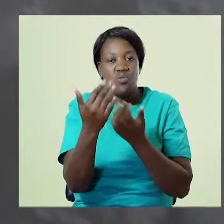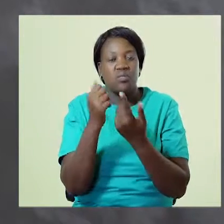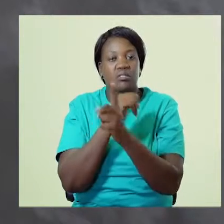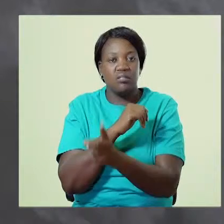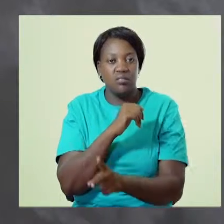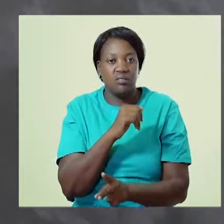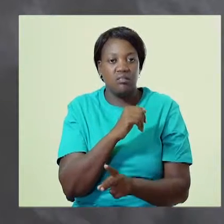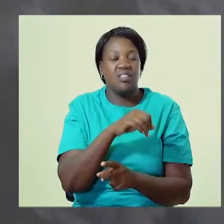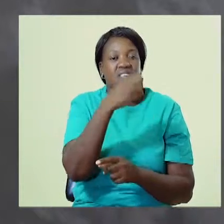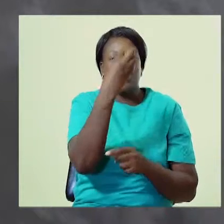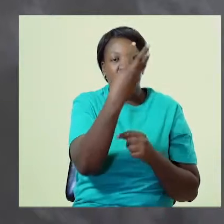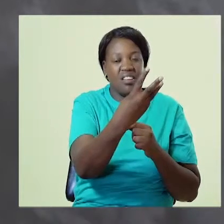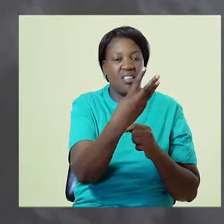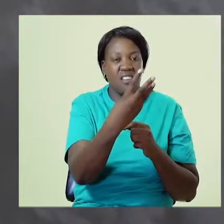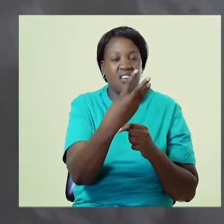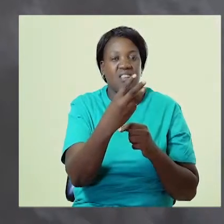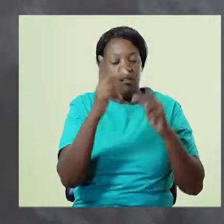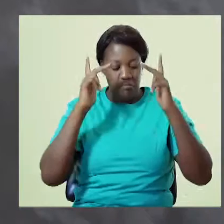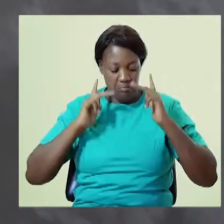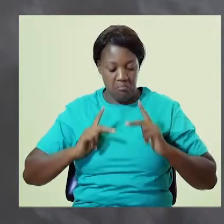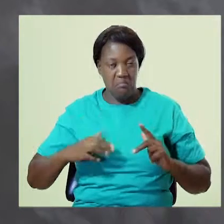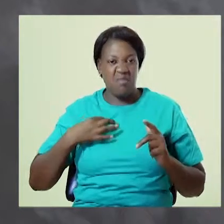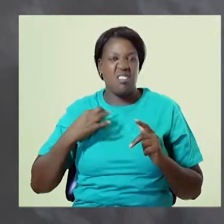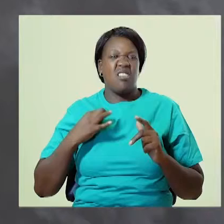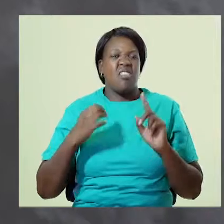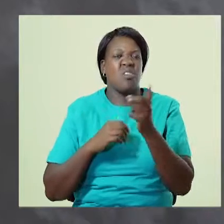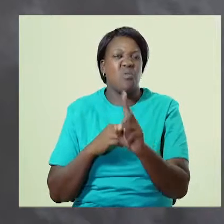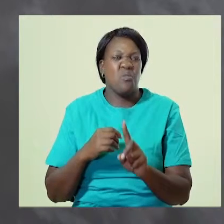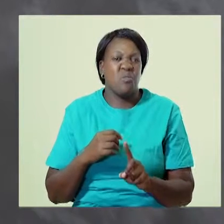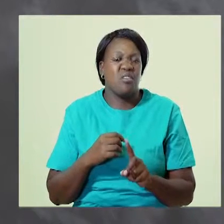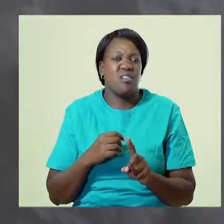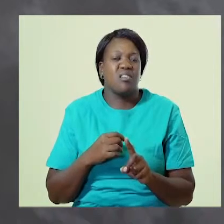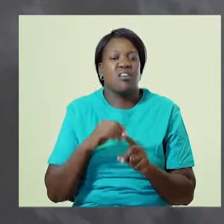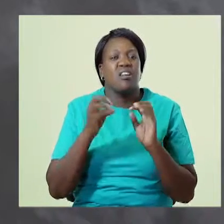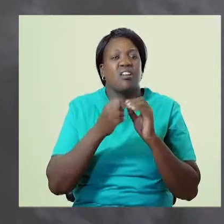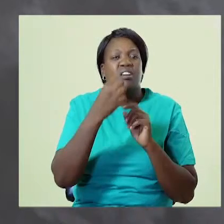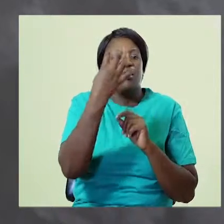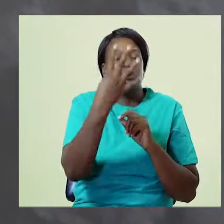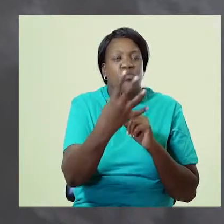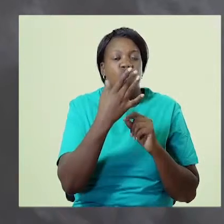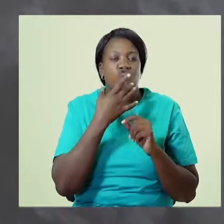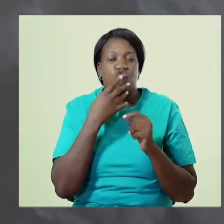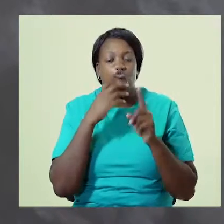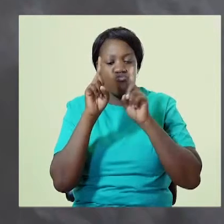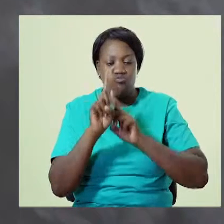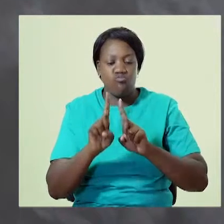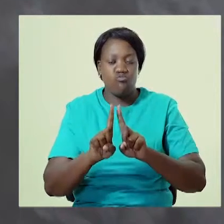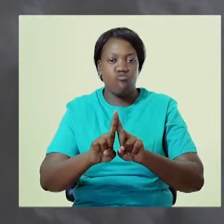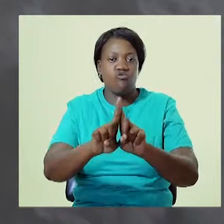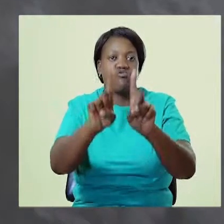a. Number 4, Dave will be accompanied by. And then, of course,